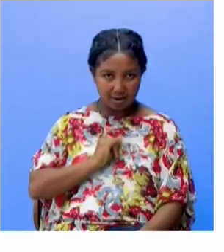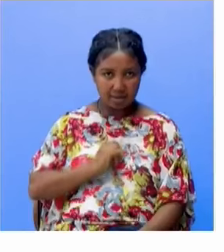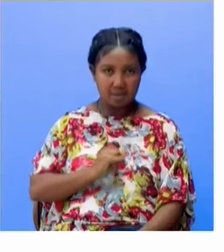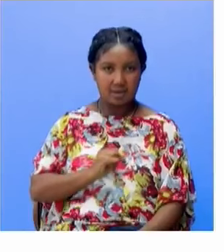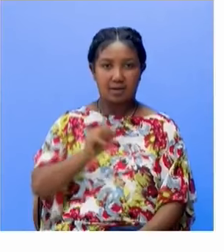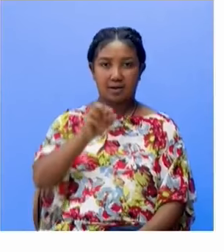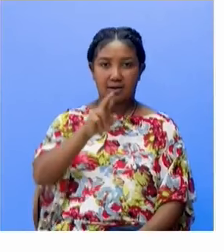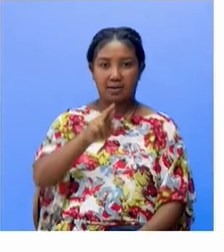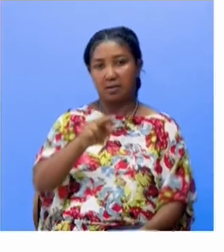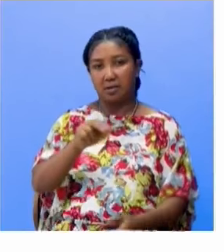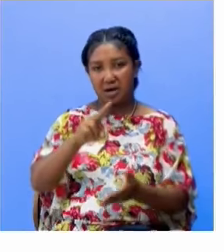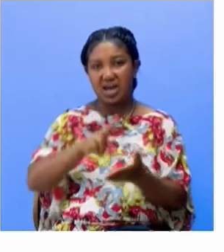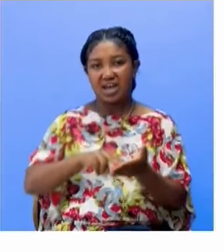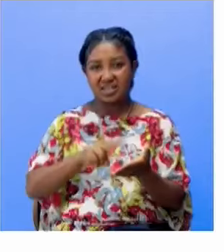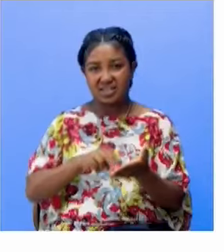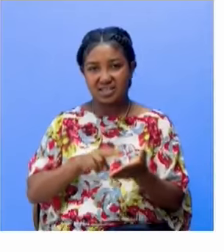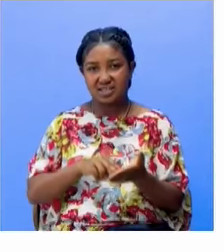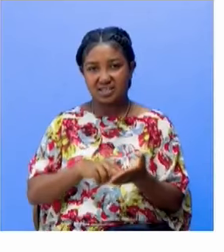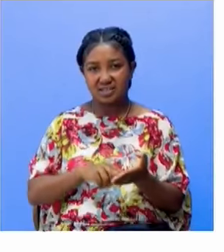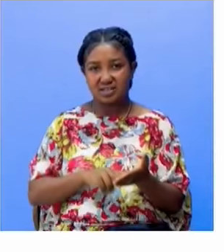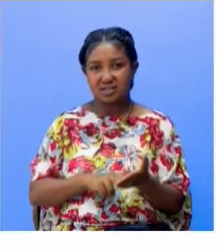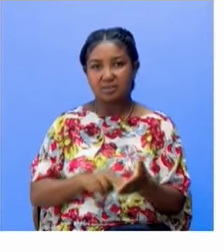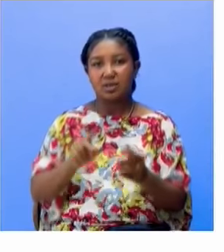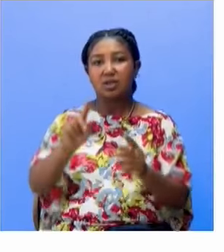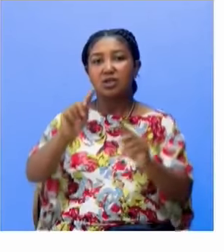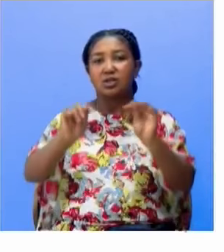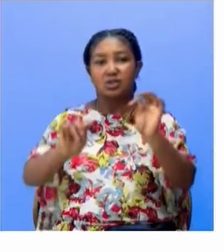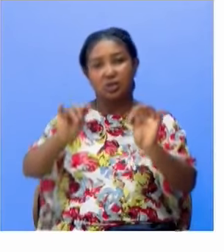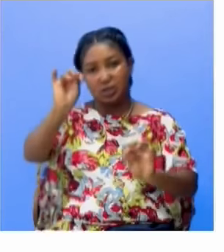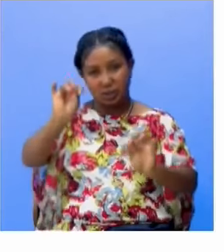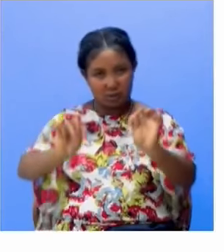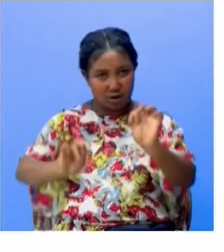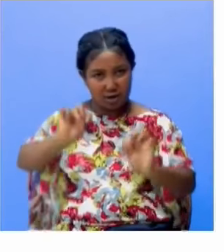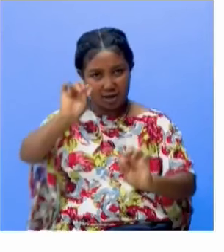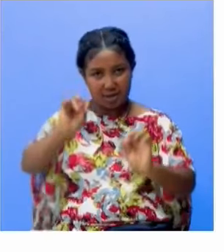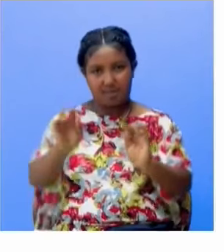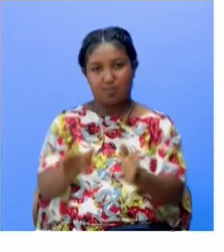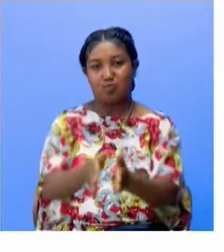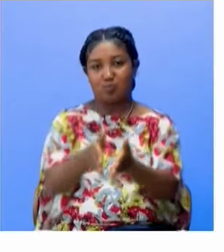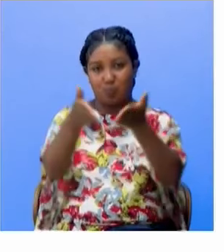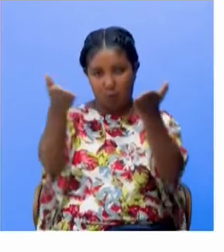the story book. The story